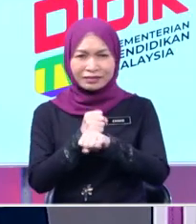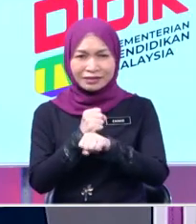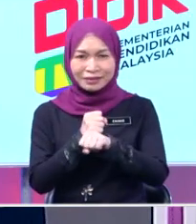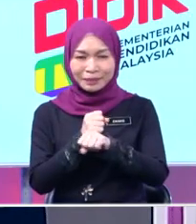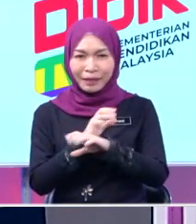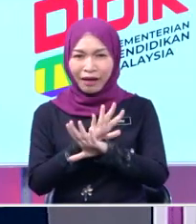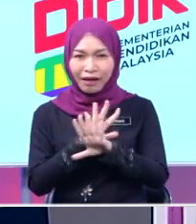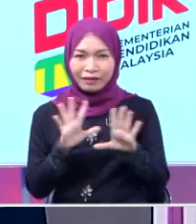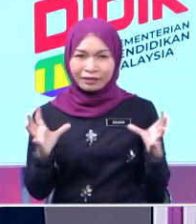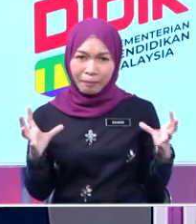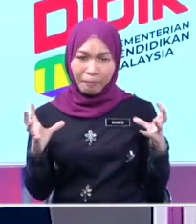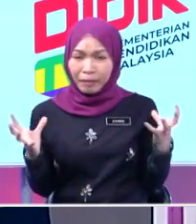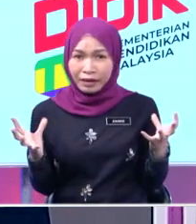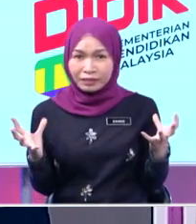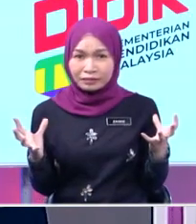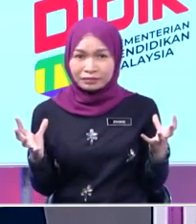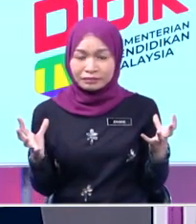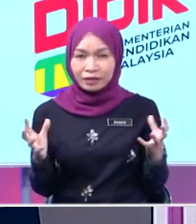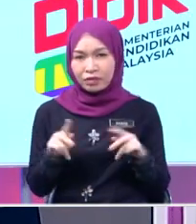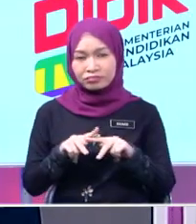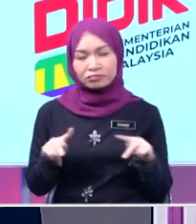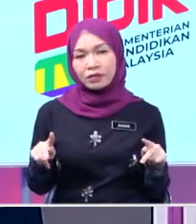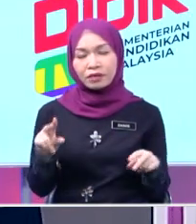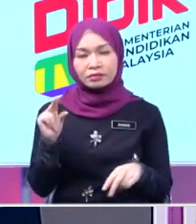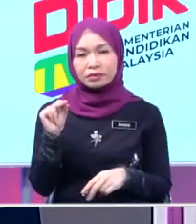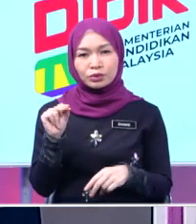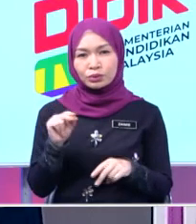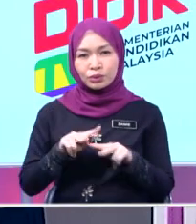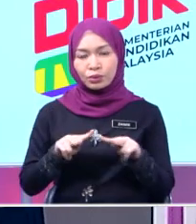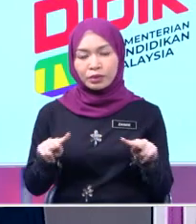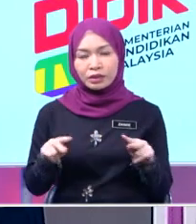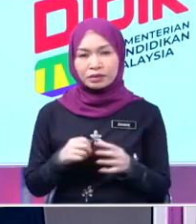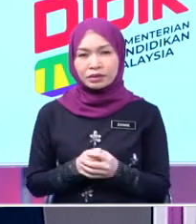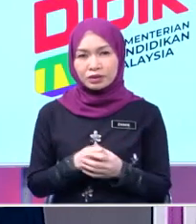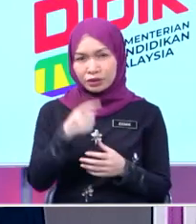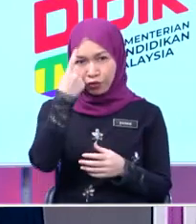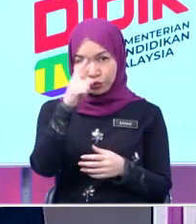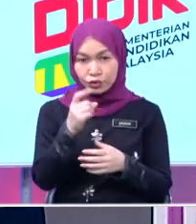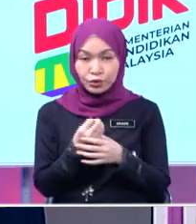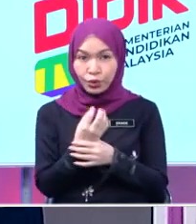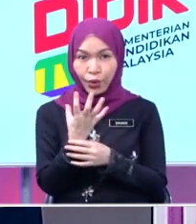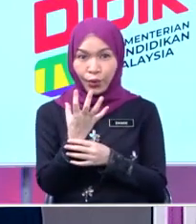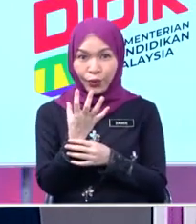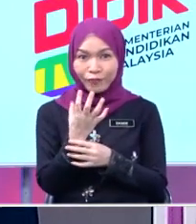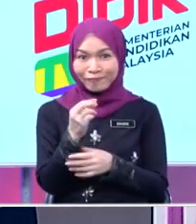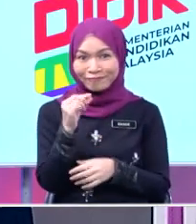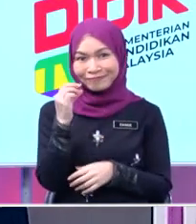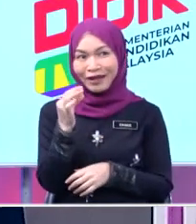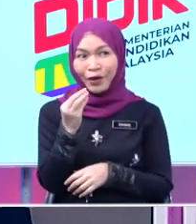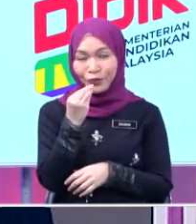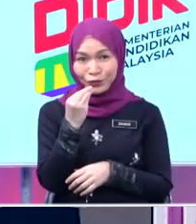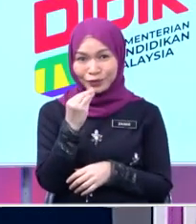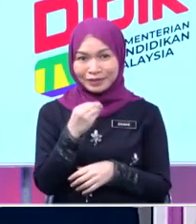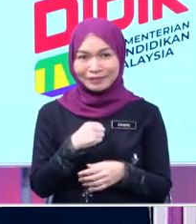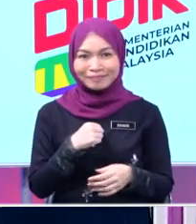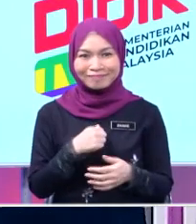in a place where they have land to grow their own food. Okay. So that's an example statement a teacher I'm kind shared. of helping them too. Yeah.